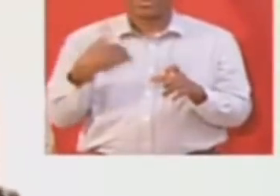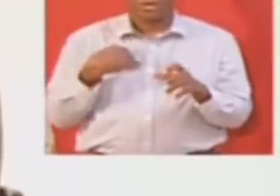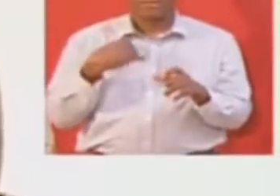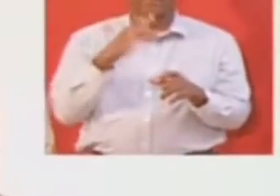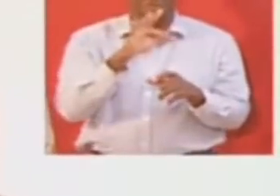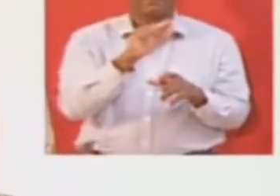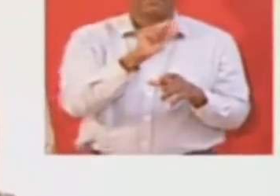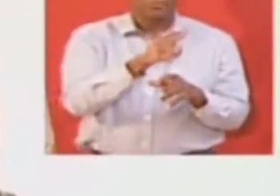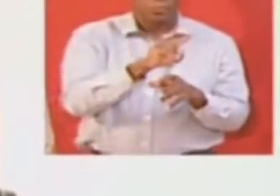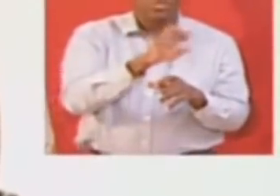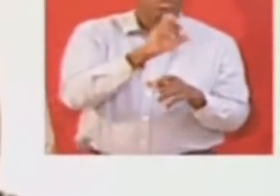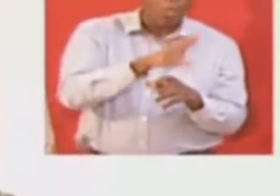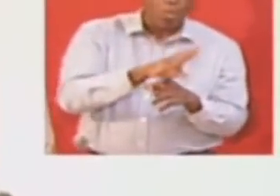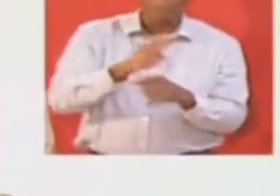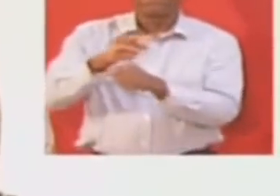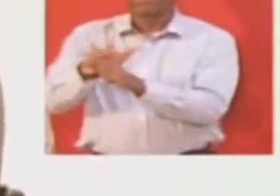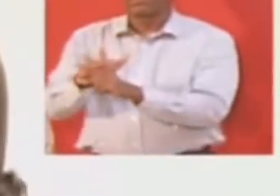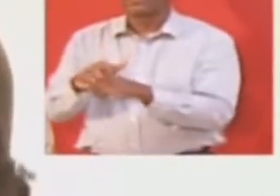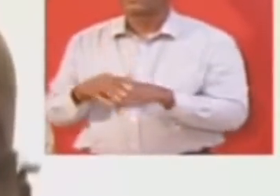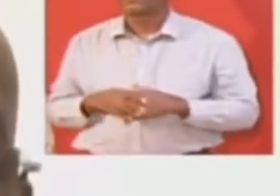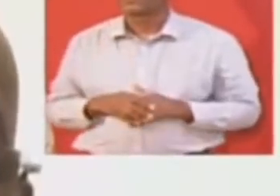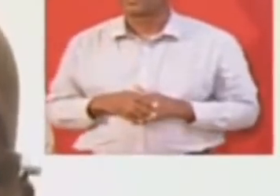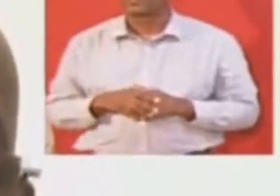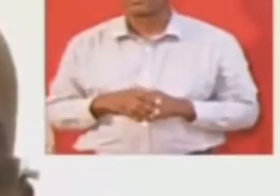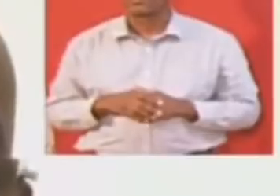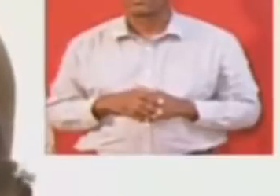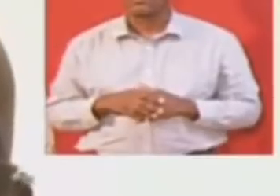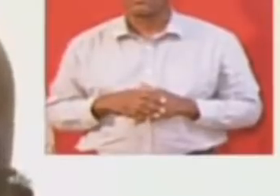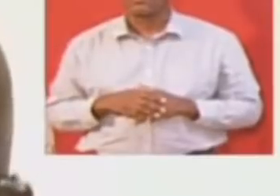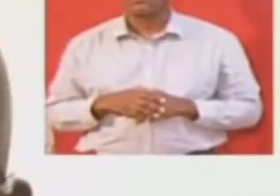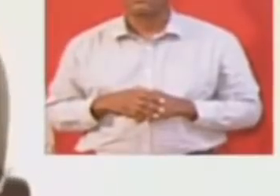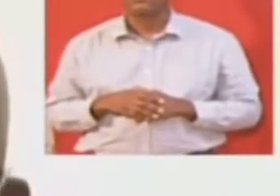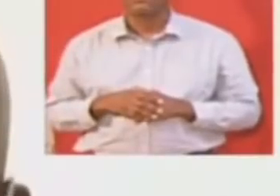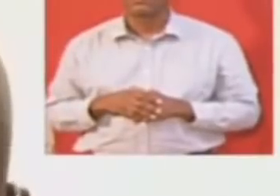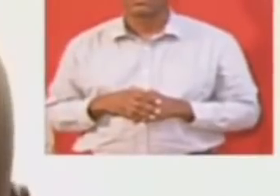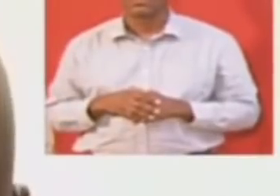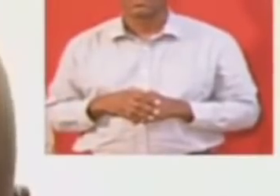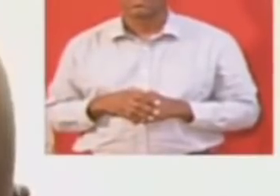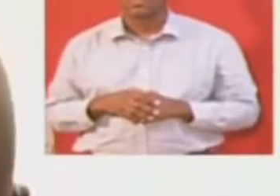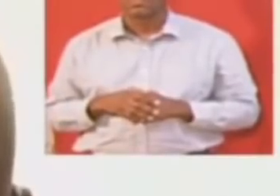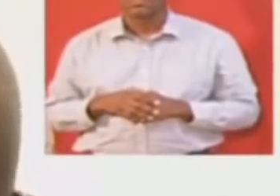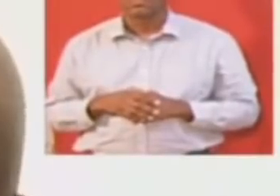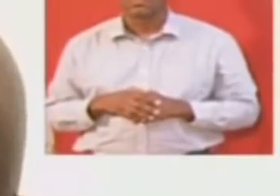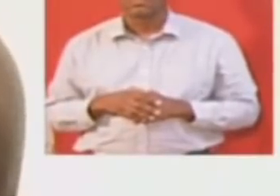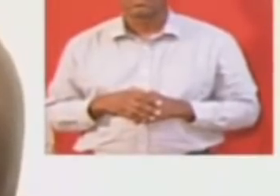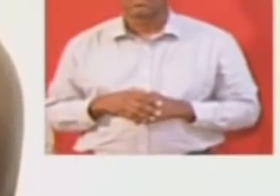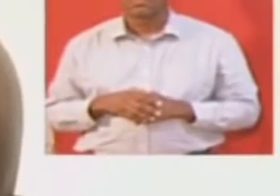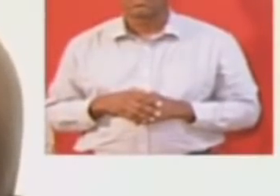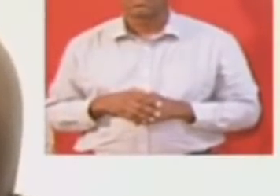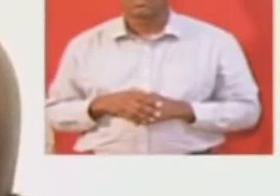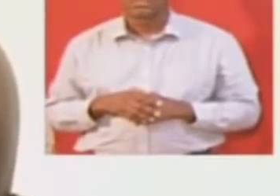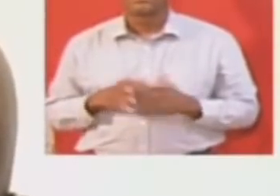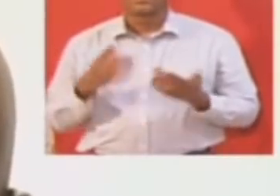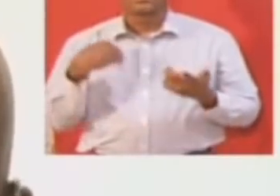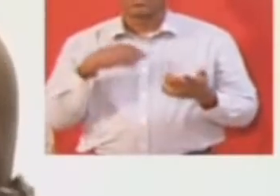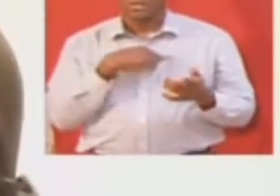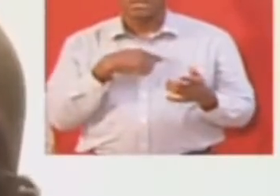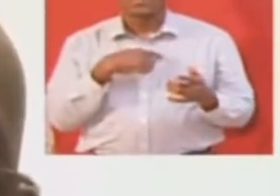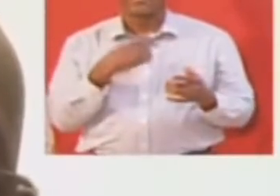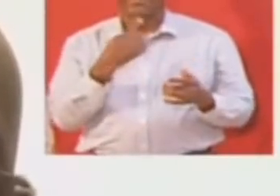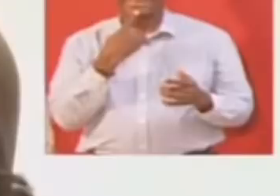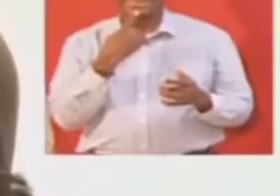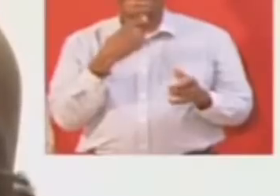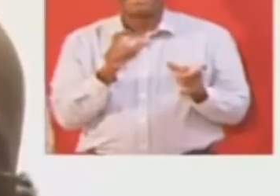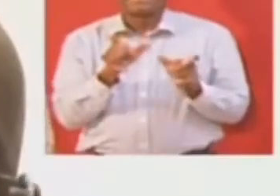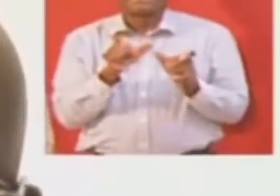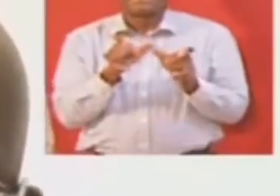Doctor. Given that we are saying to people, stay home if you are ill, and